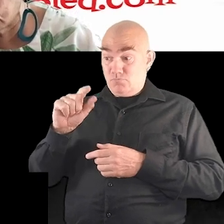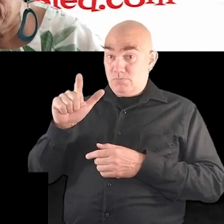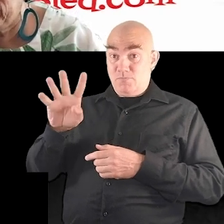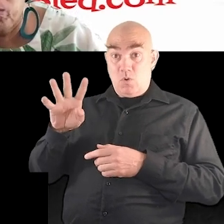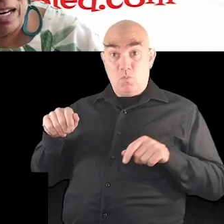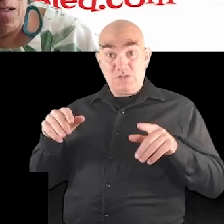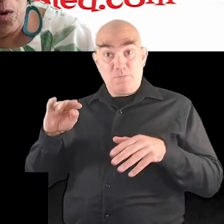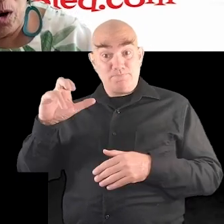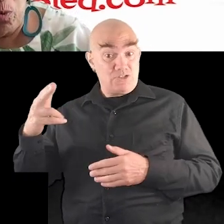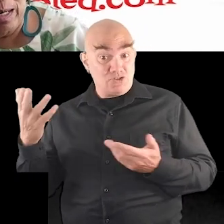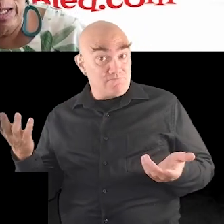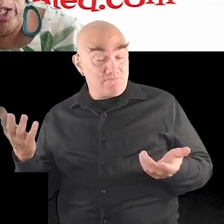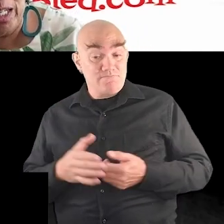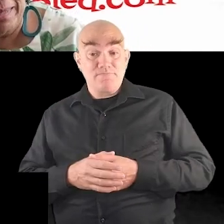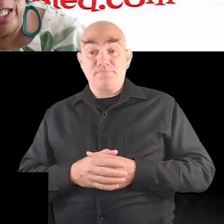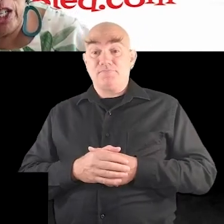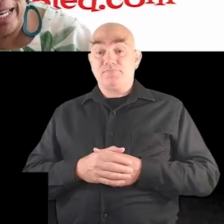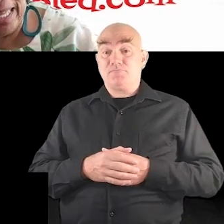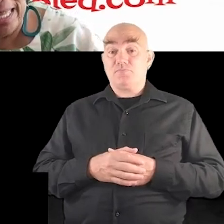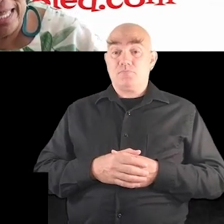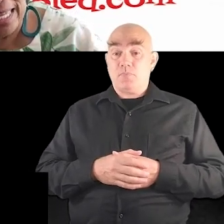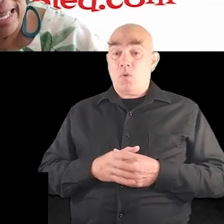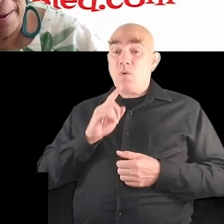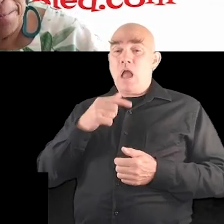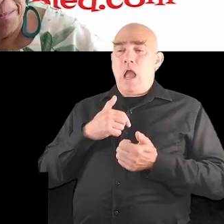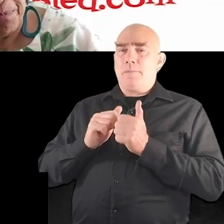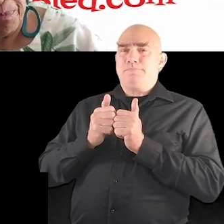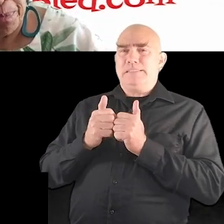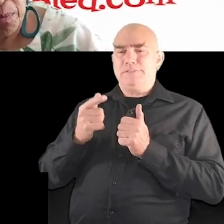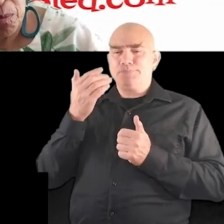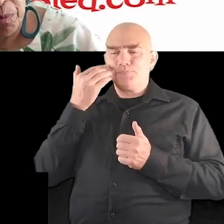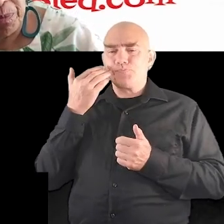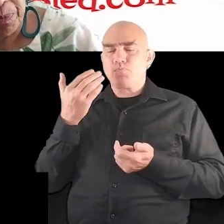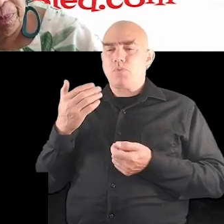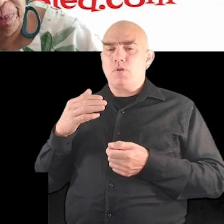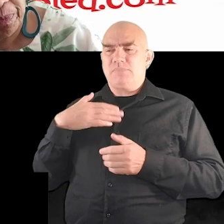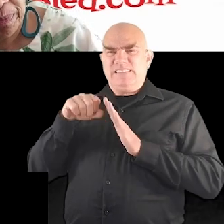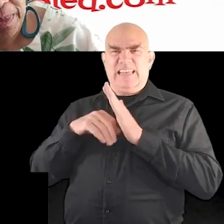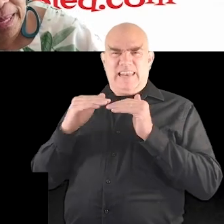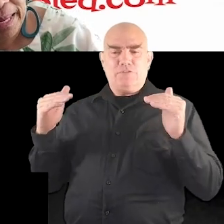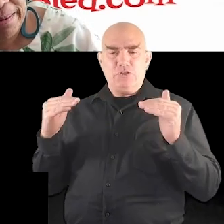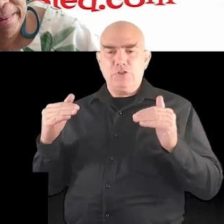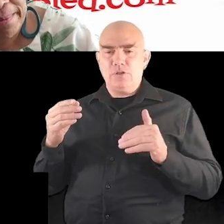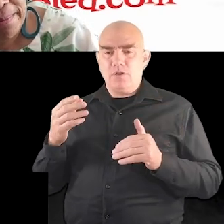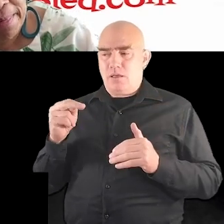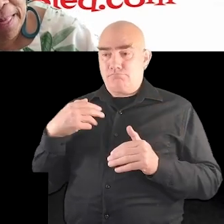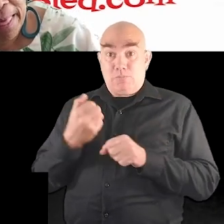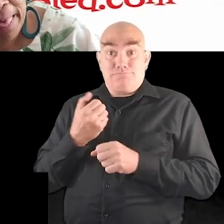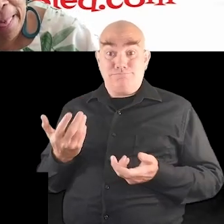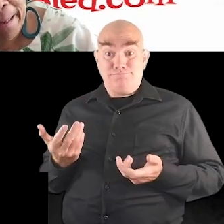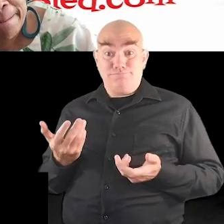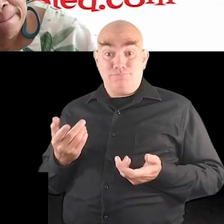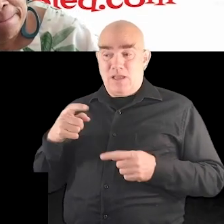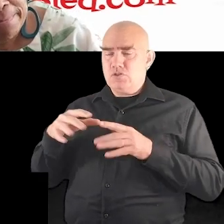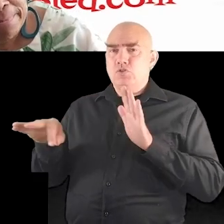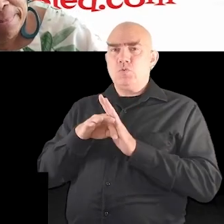Miss 2024 Wheelchair Michigan? Well, I competed for on my state level and I won.